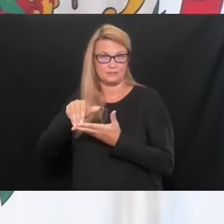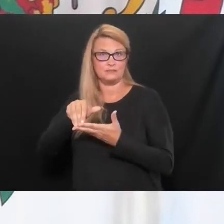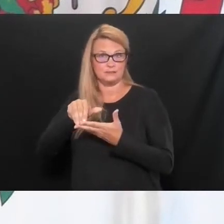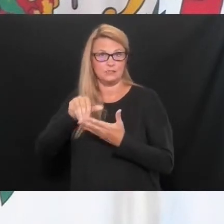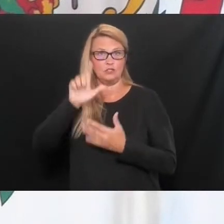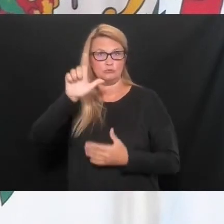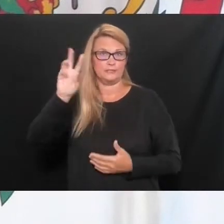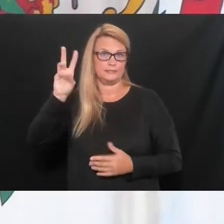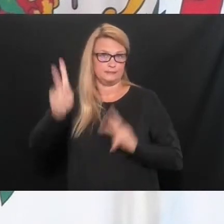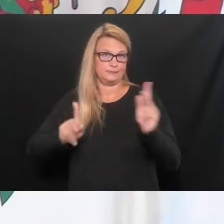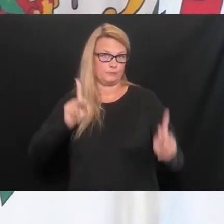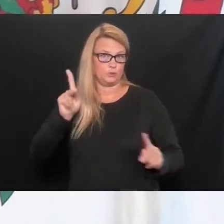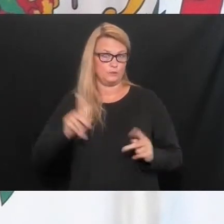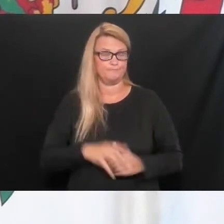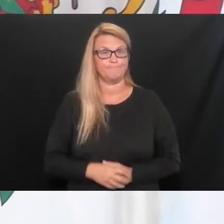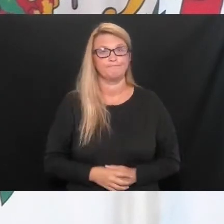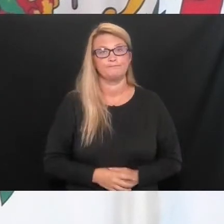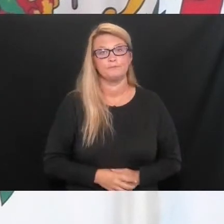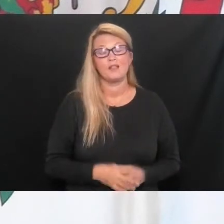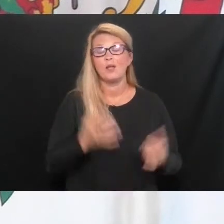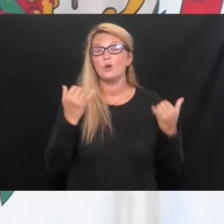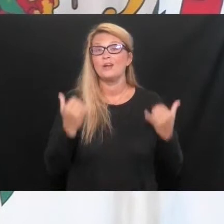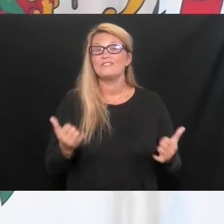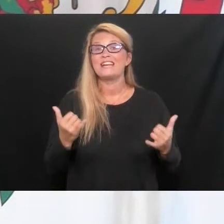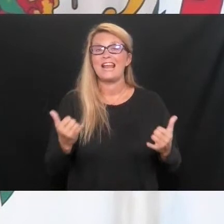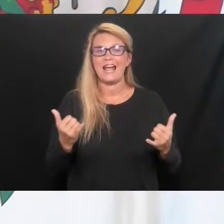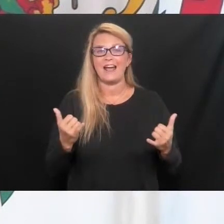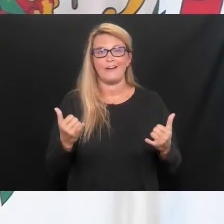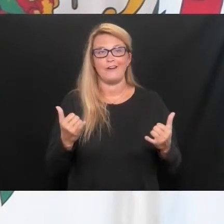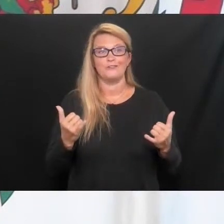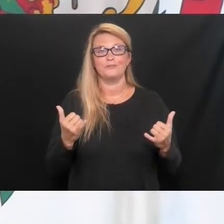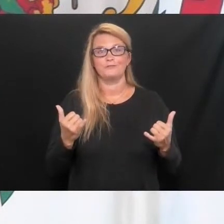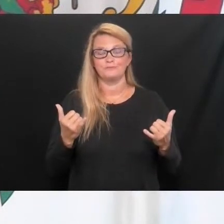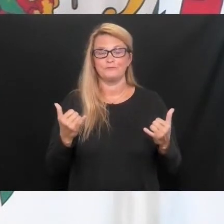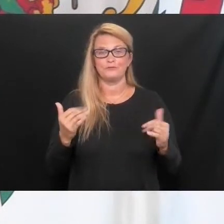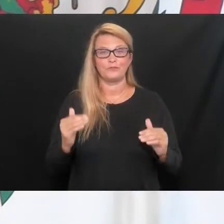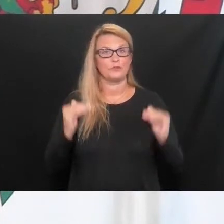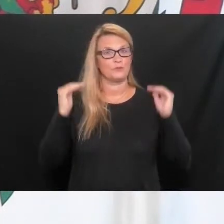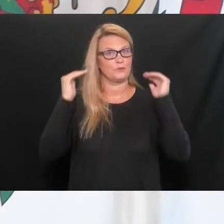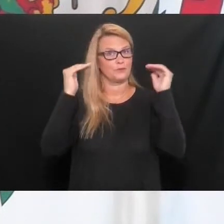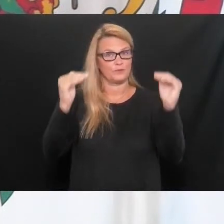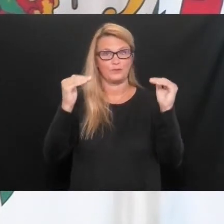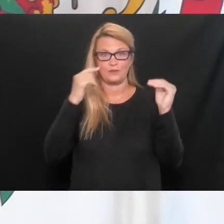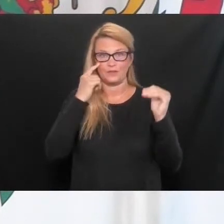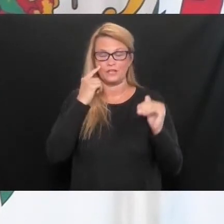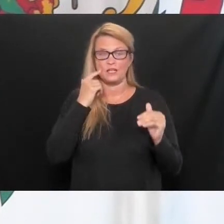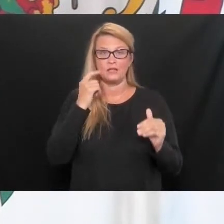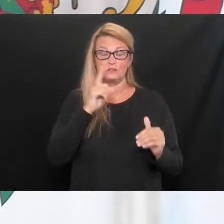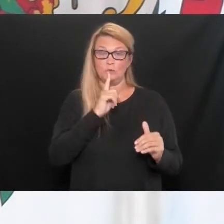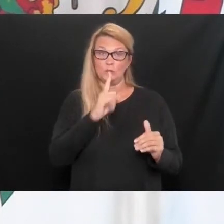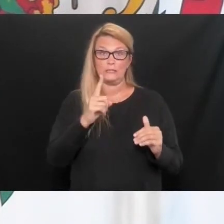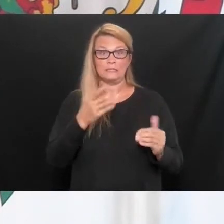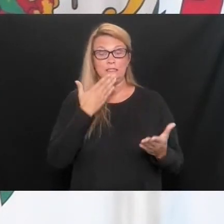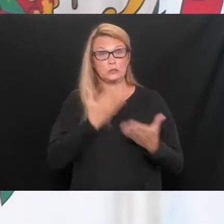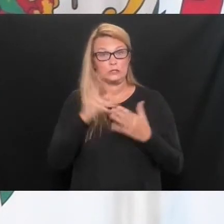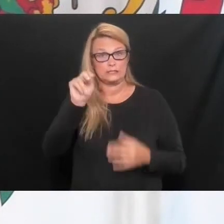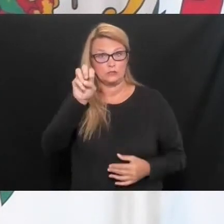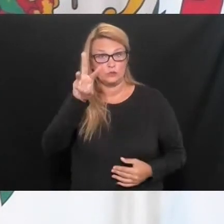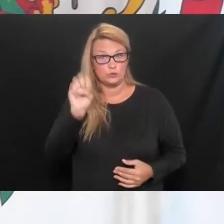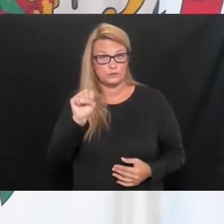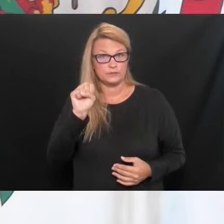1,089,226 people. We have now reached another milestone that is unflat believable. We have